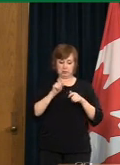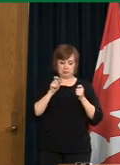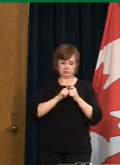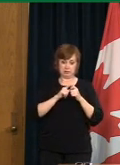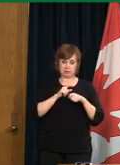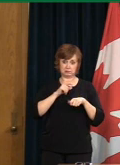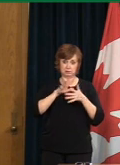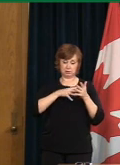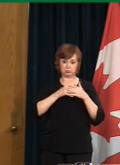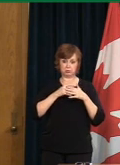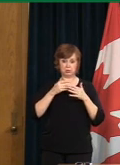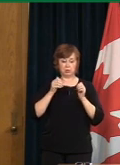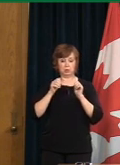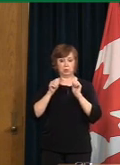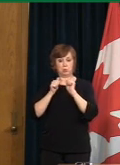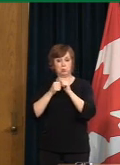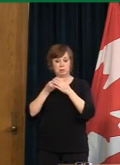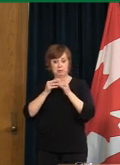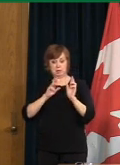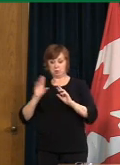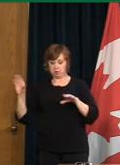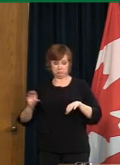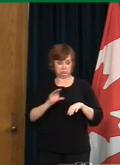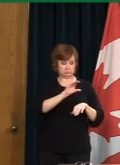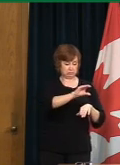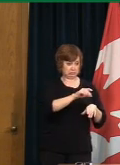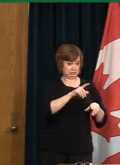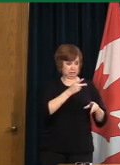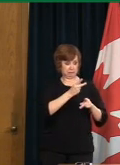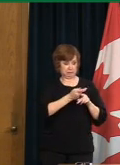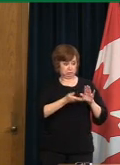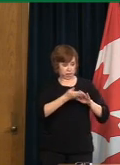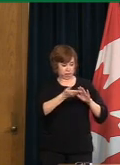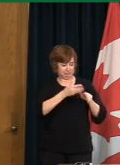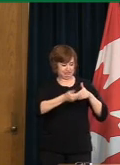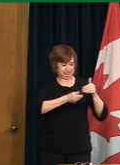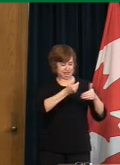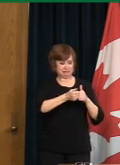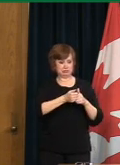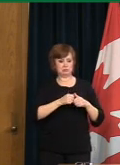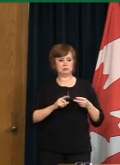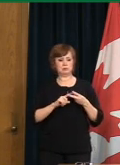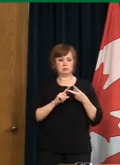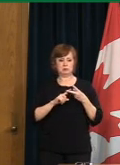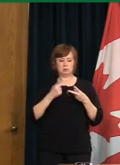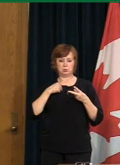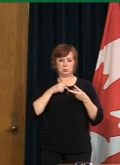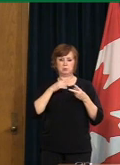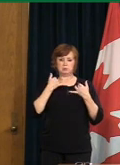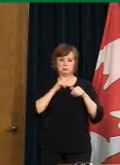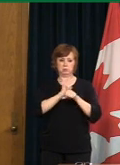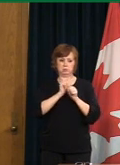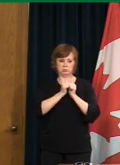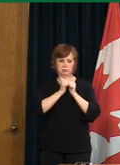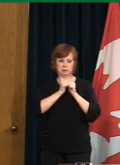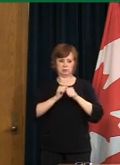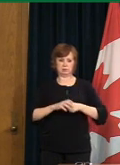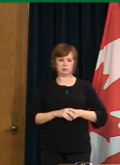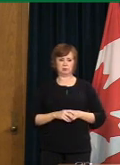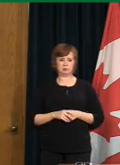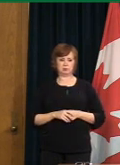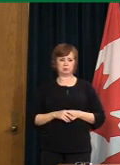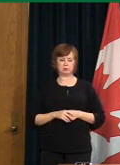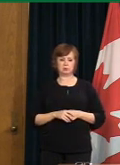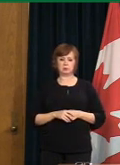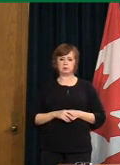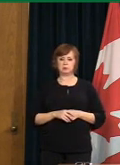a compensation package. But we are working with those sectors to understand how today's recommendations, and we thank them for their engagement,